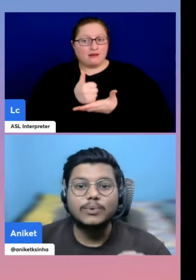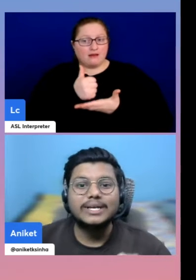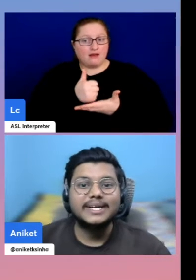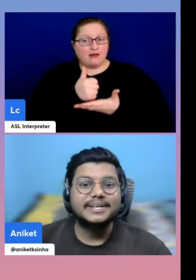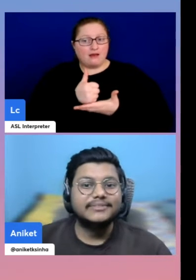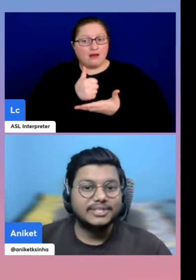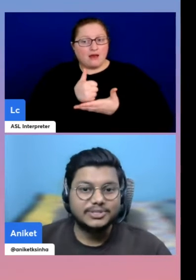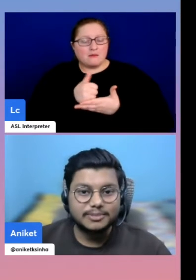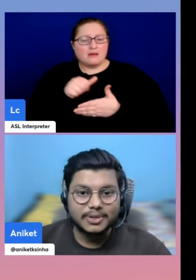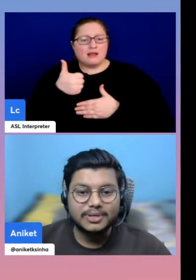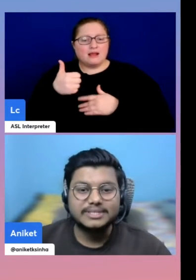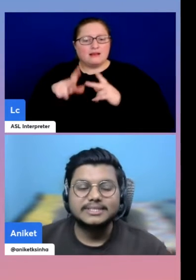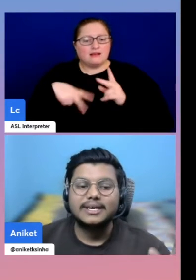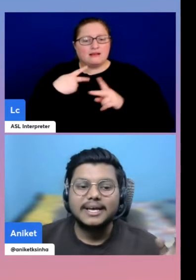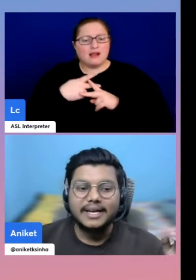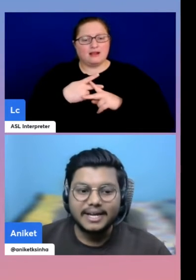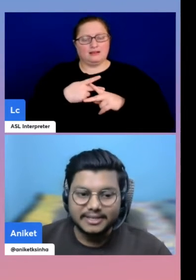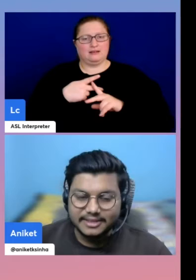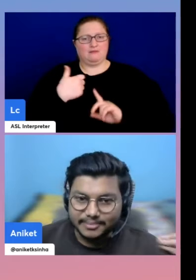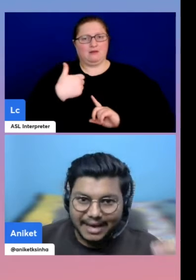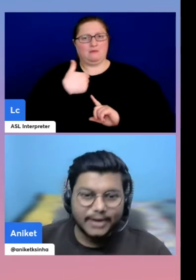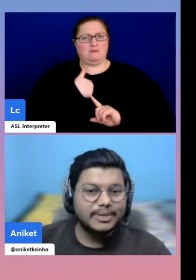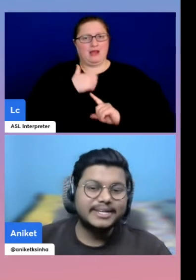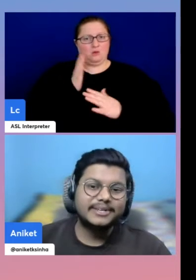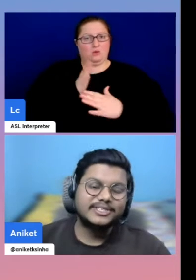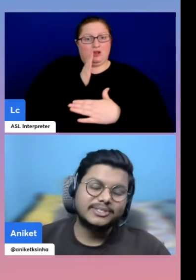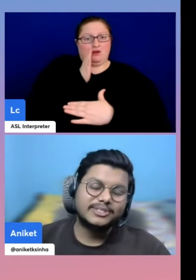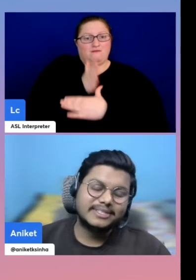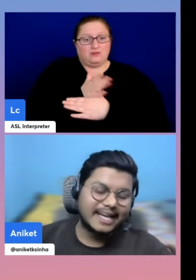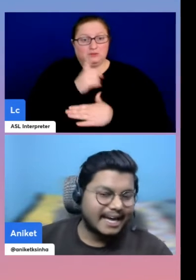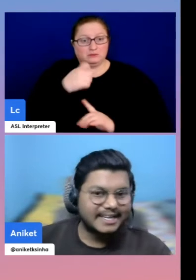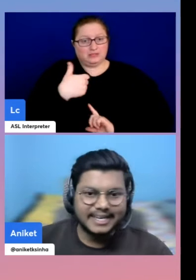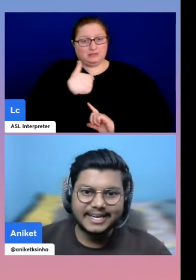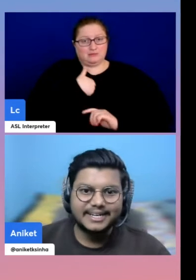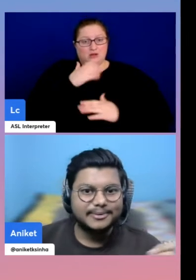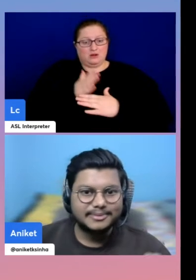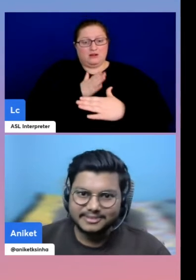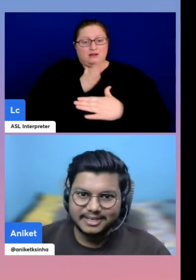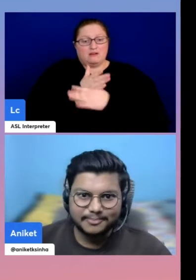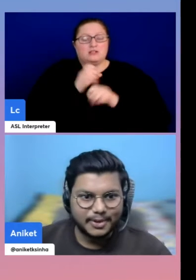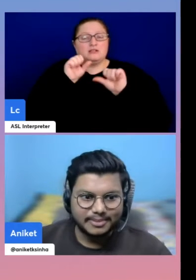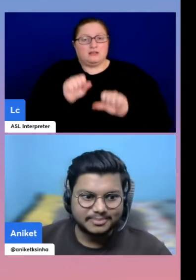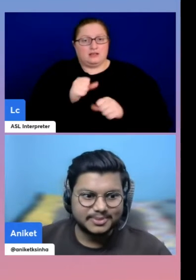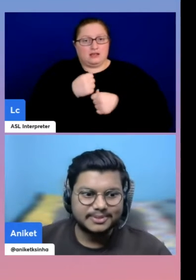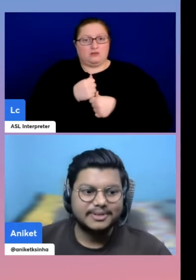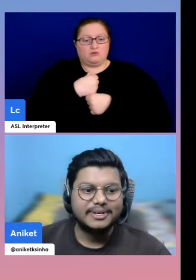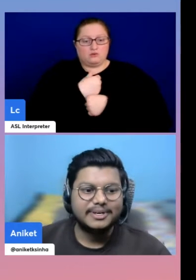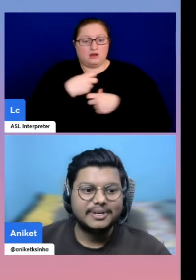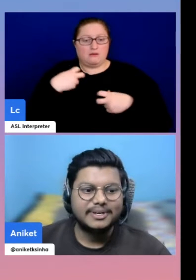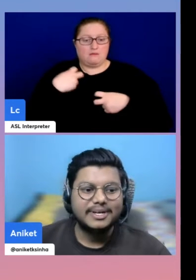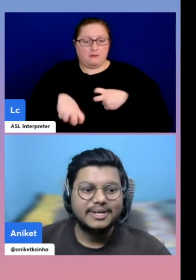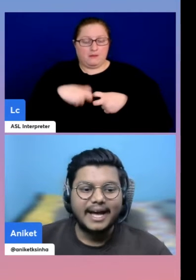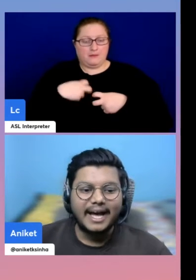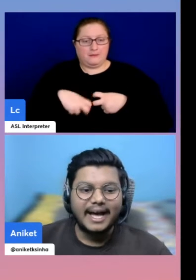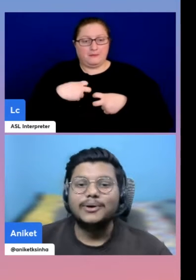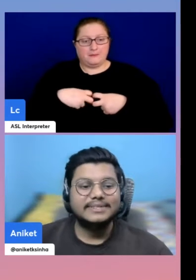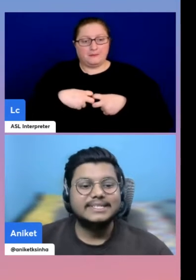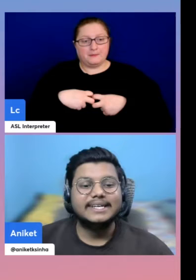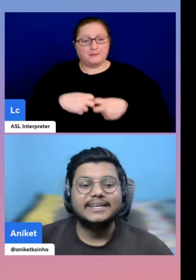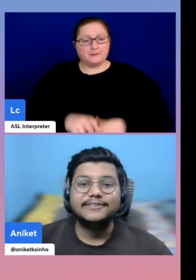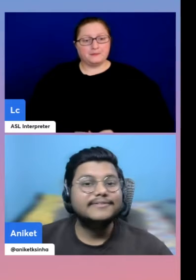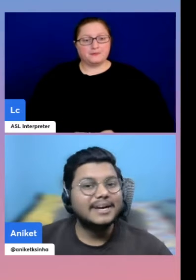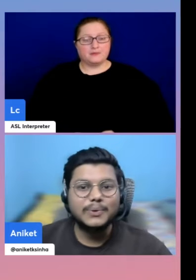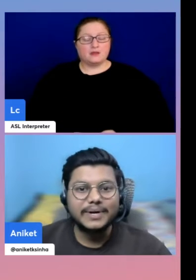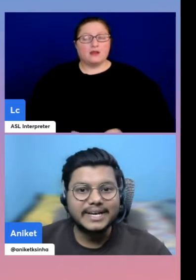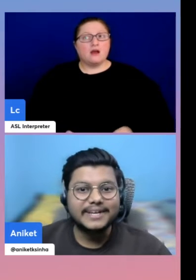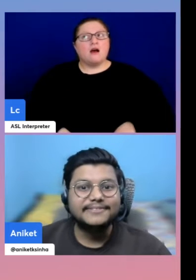of manual intervention, because manual intervention can create problems. And